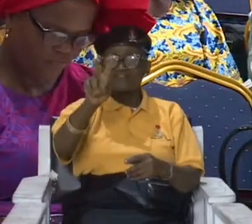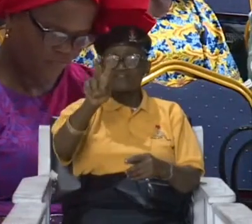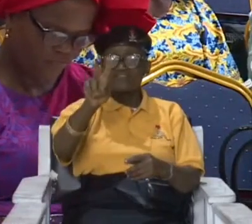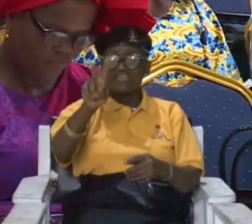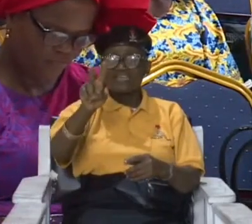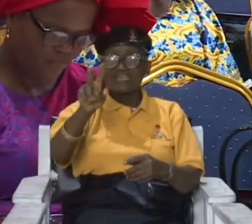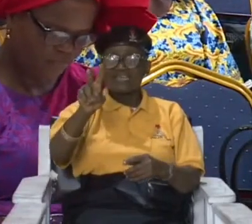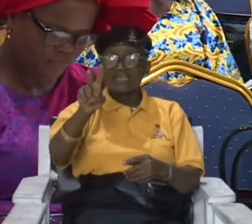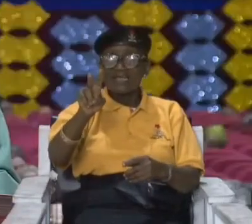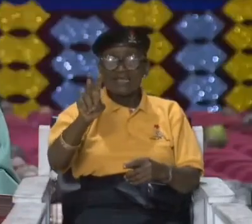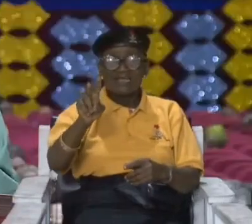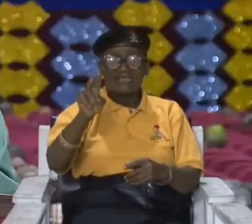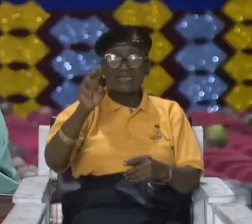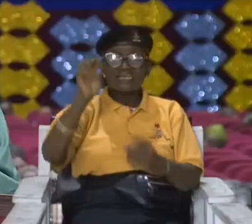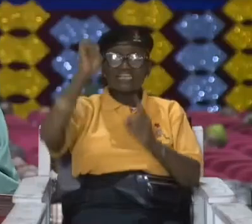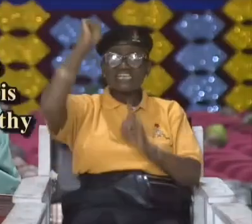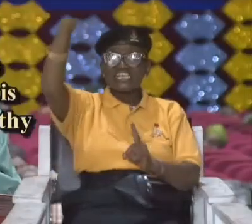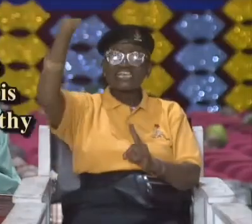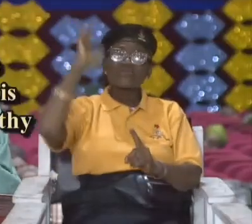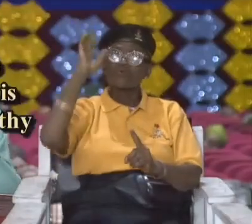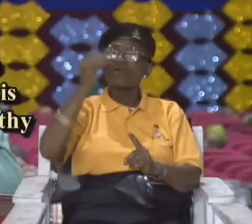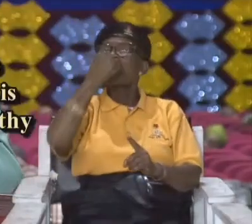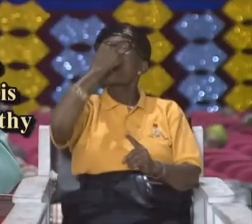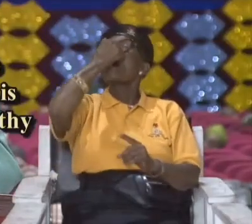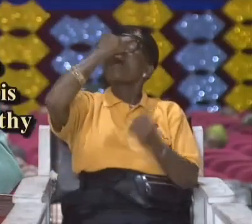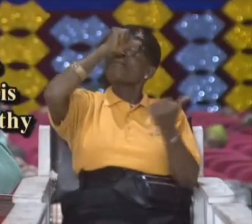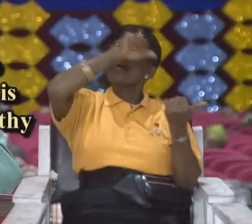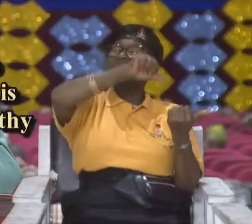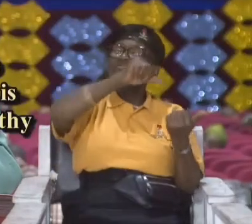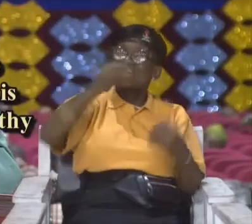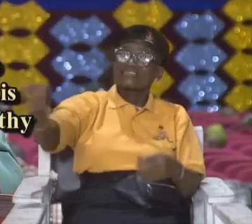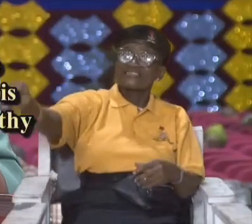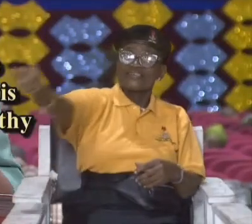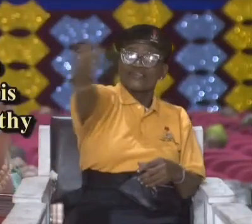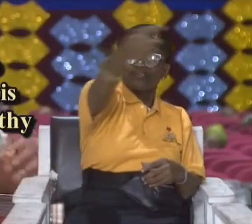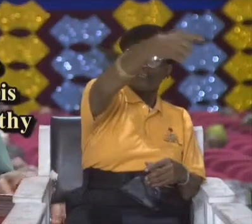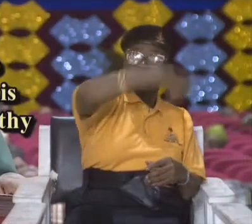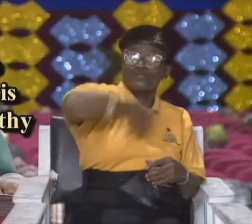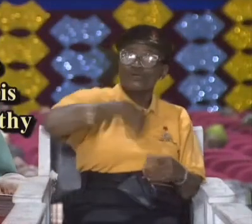He will baptize you with fire.